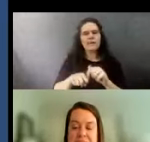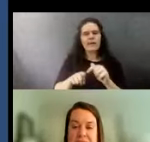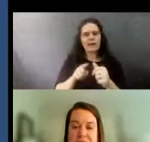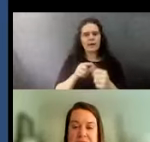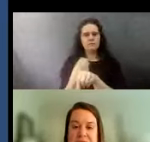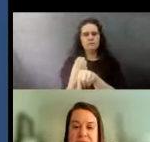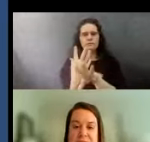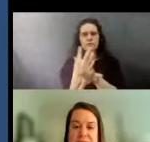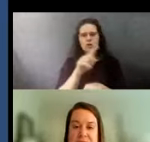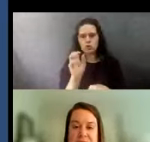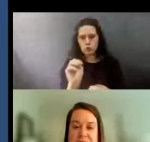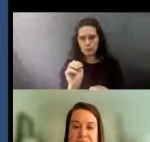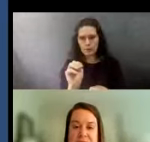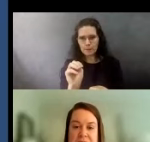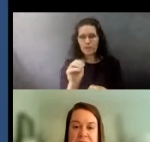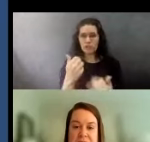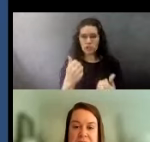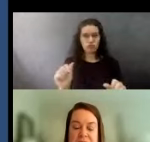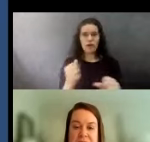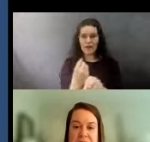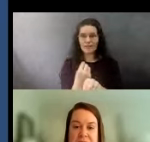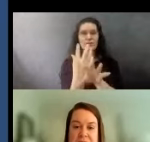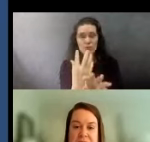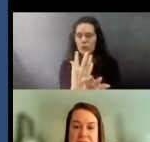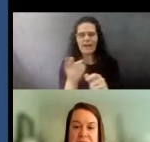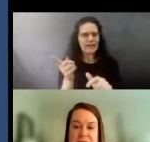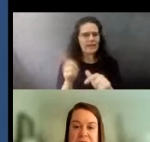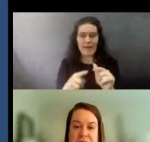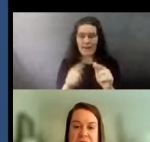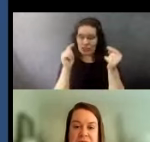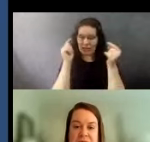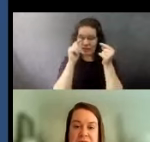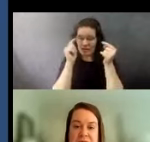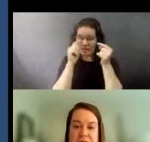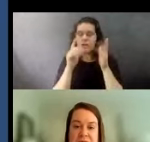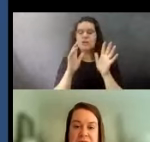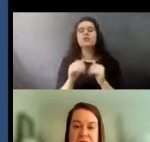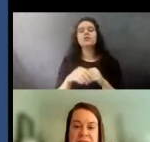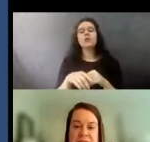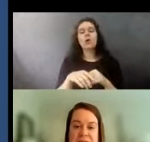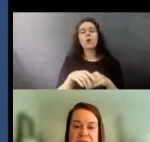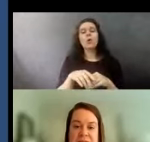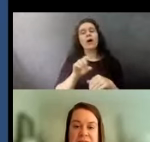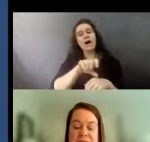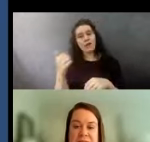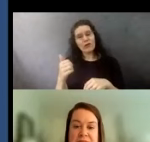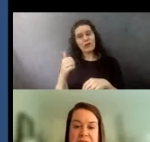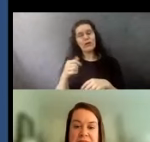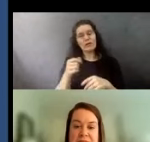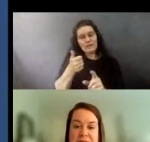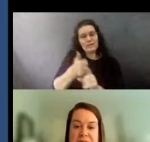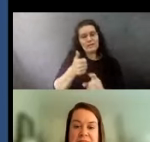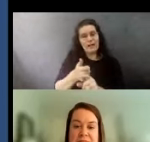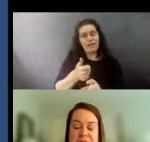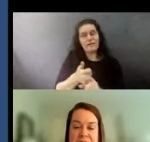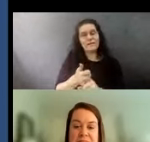migraines. And when she meets with people in person, she needs them not to wear a mask because she's hearing impaired from